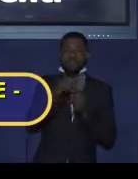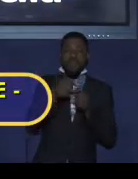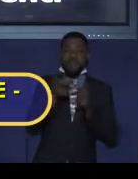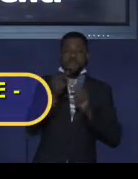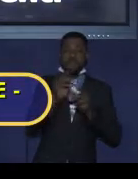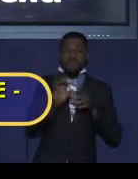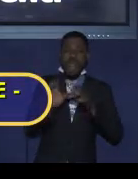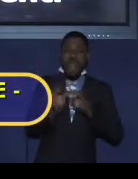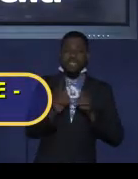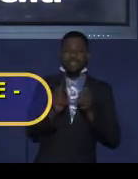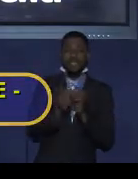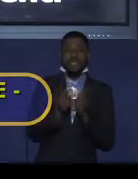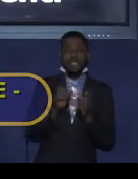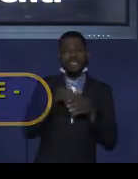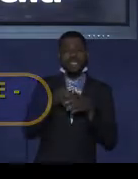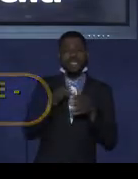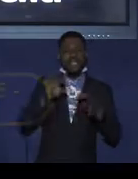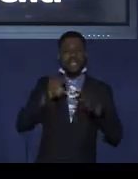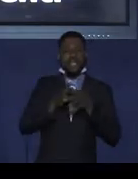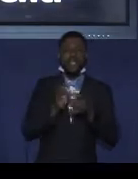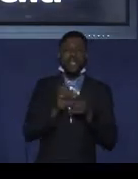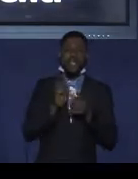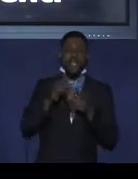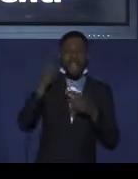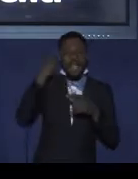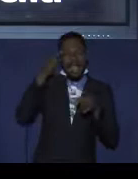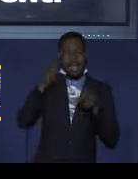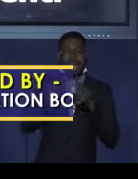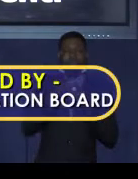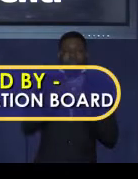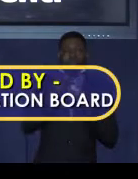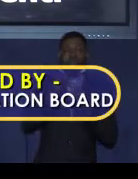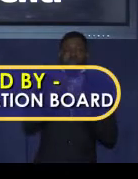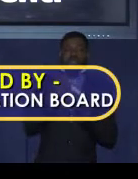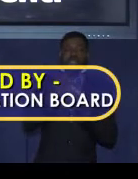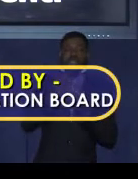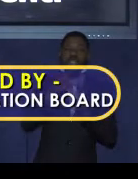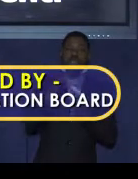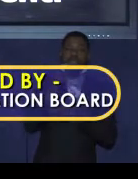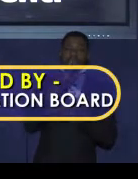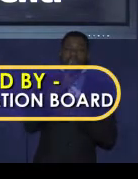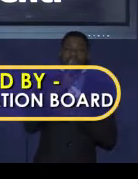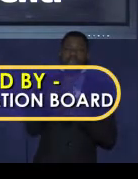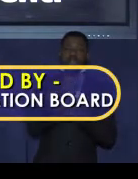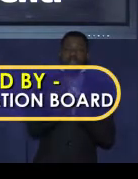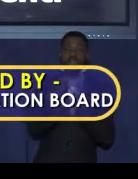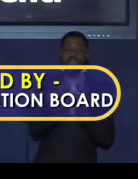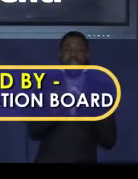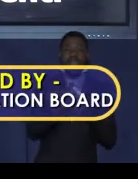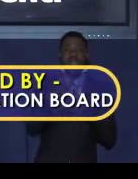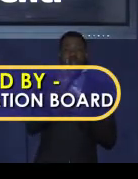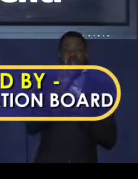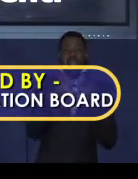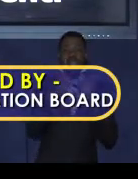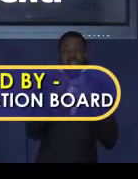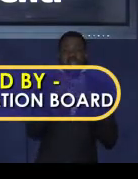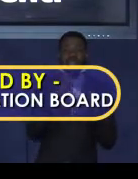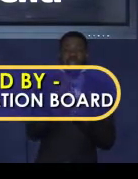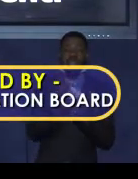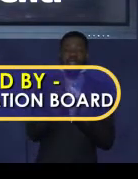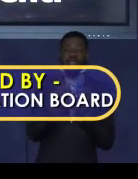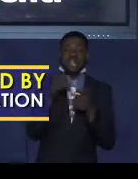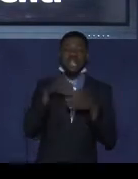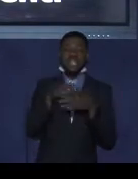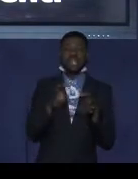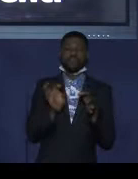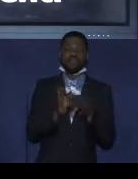together in unity or agreement, where all of you are working together as one family. You are working together